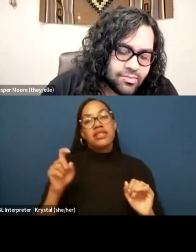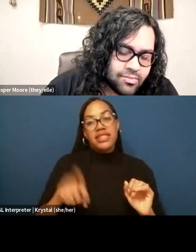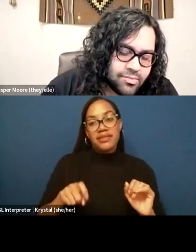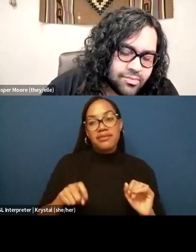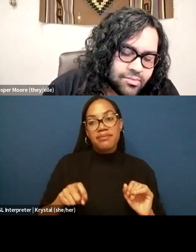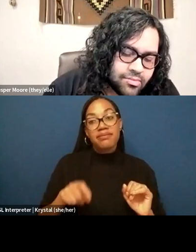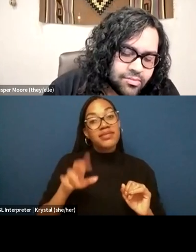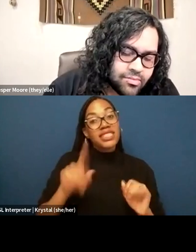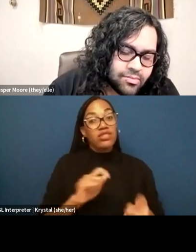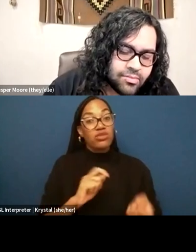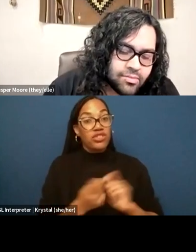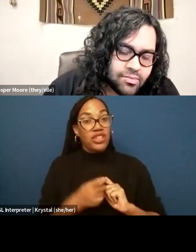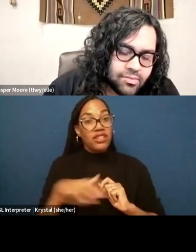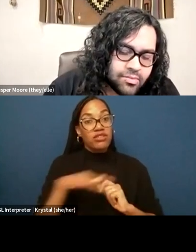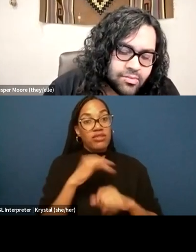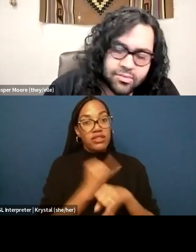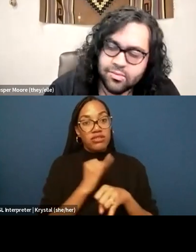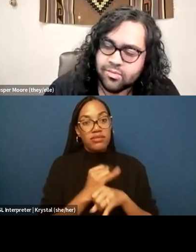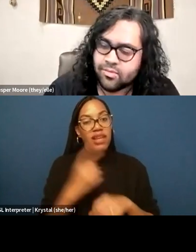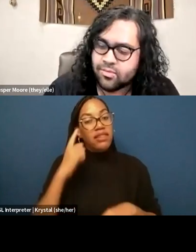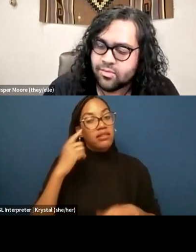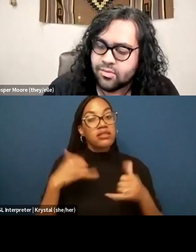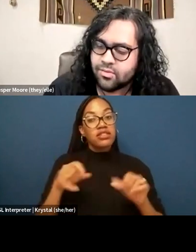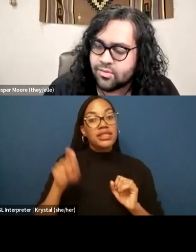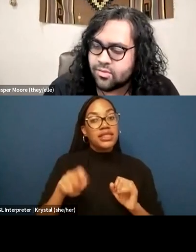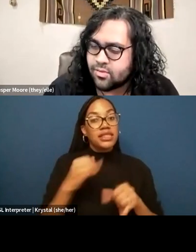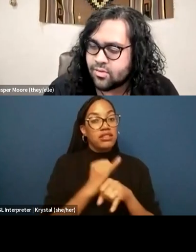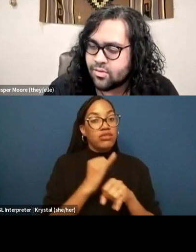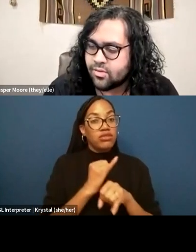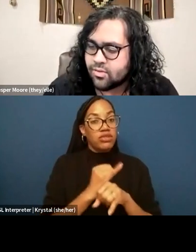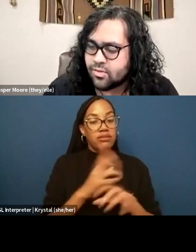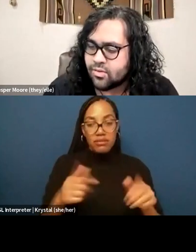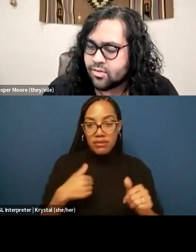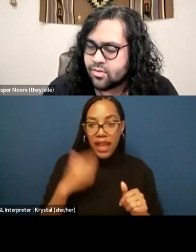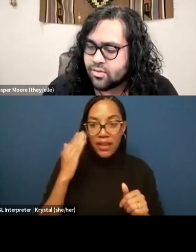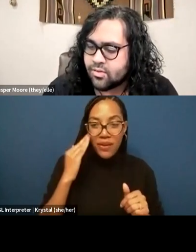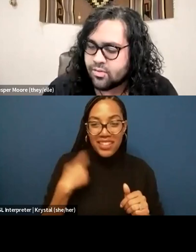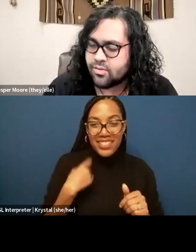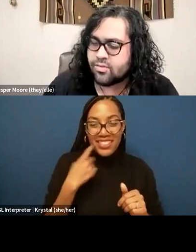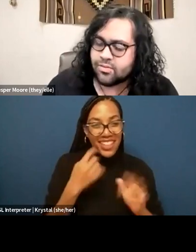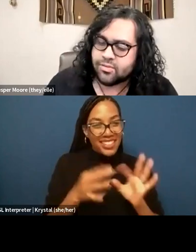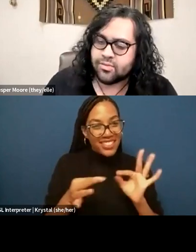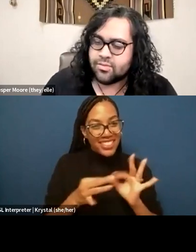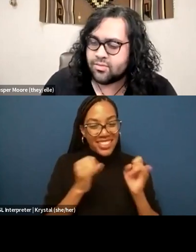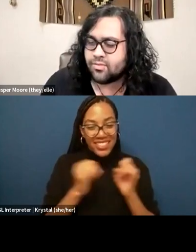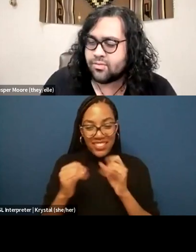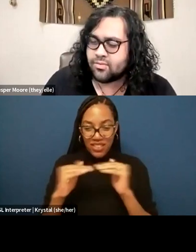those institutions. We still need institutions. This has come from the person who just said, yeah, it's all on the individual